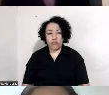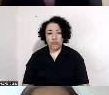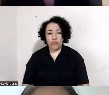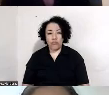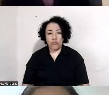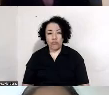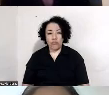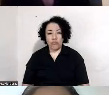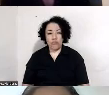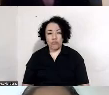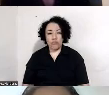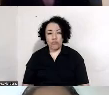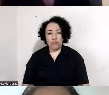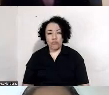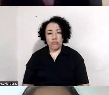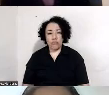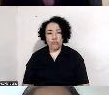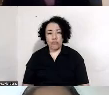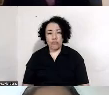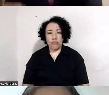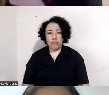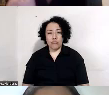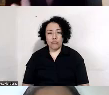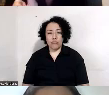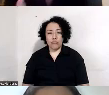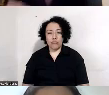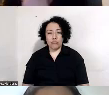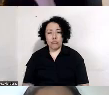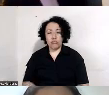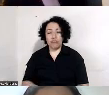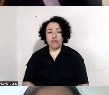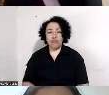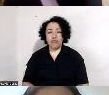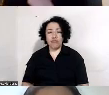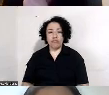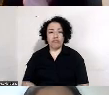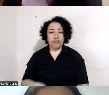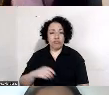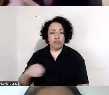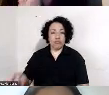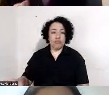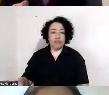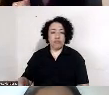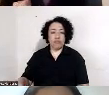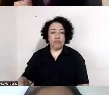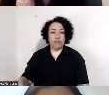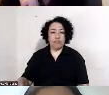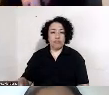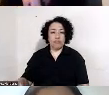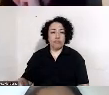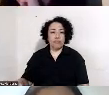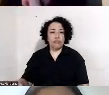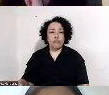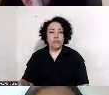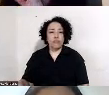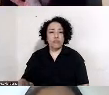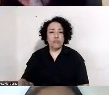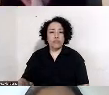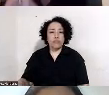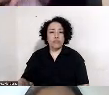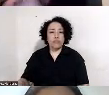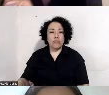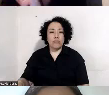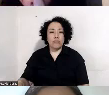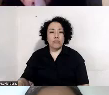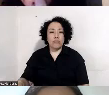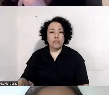enrichment model. We want students to be able to develop their interests, their social understanding, their ability to